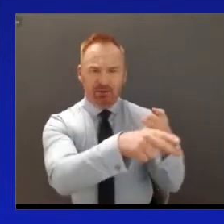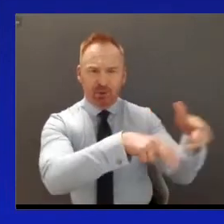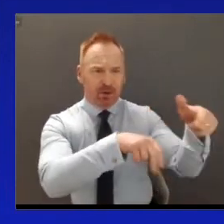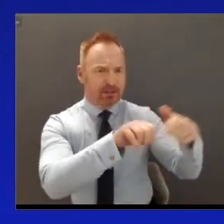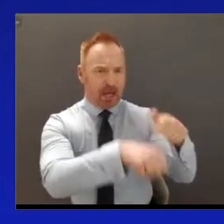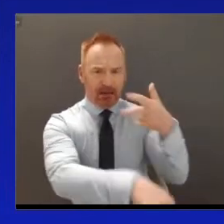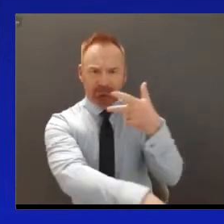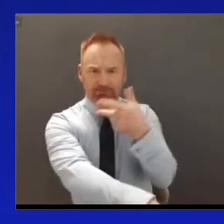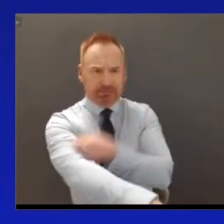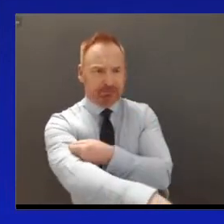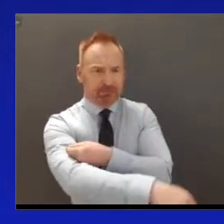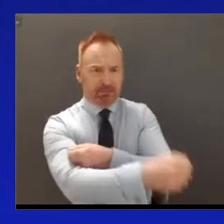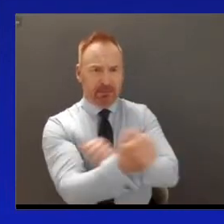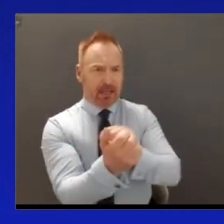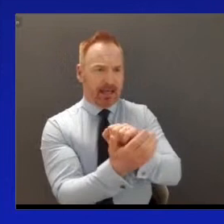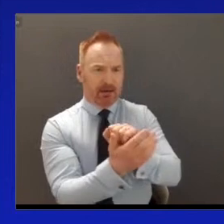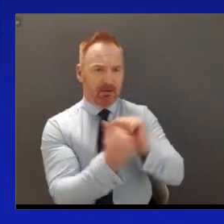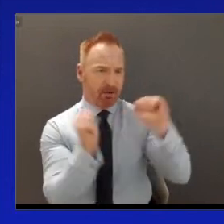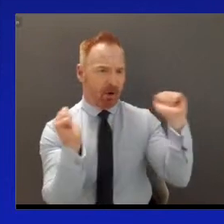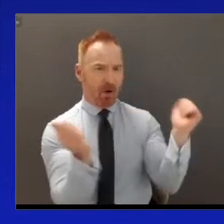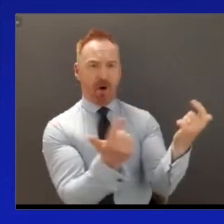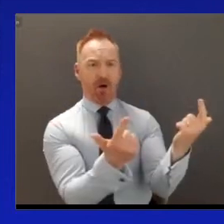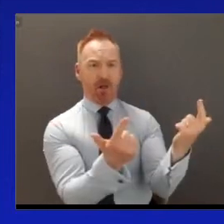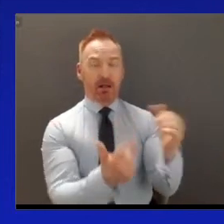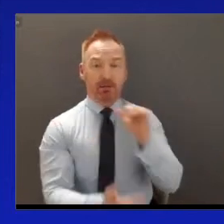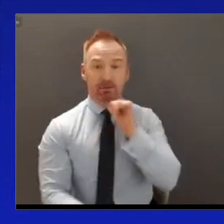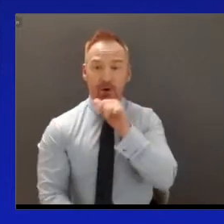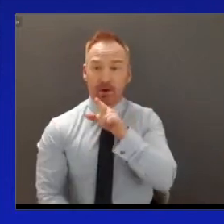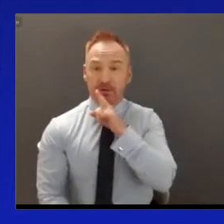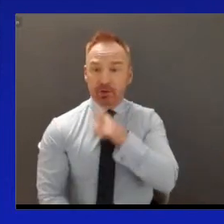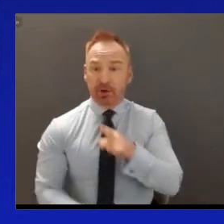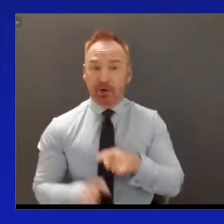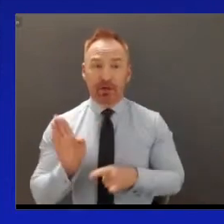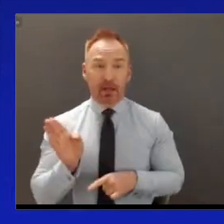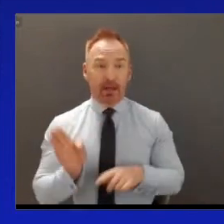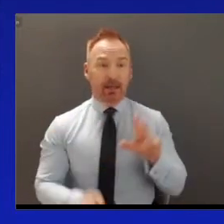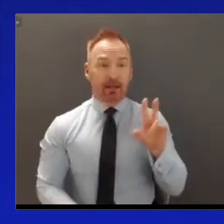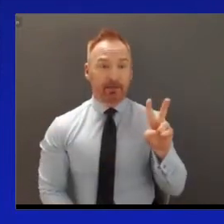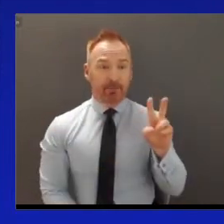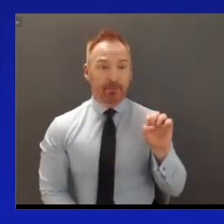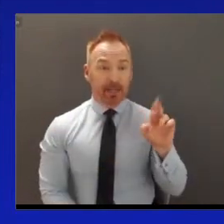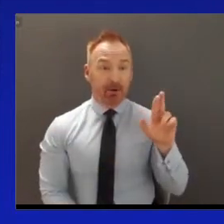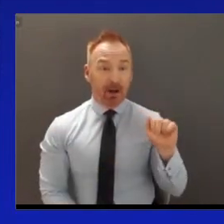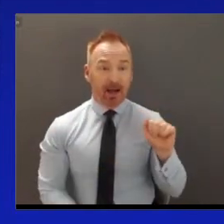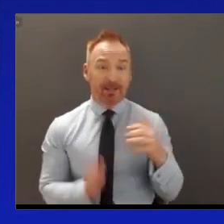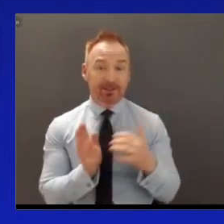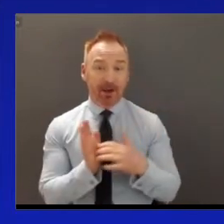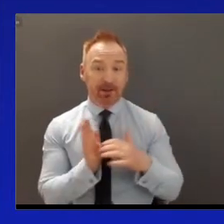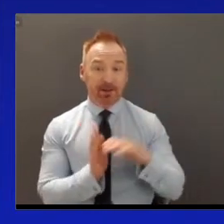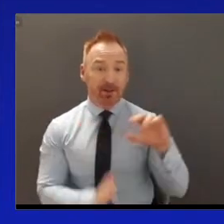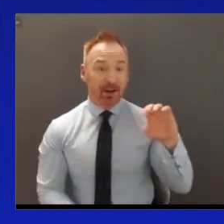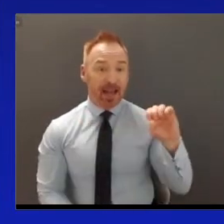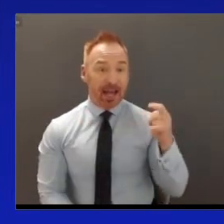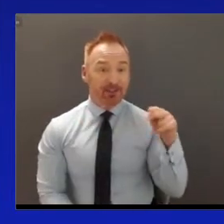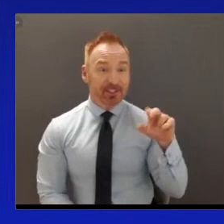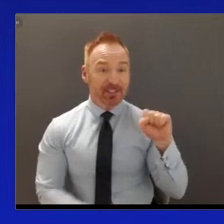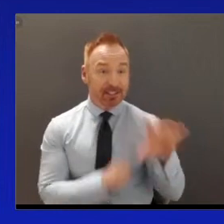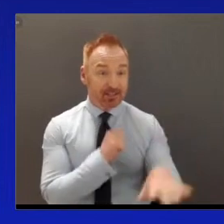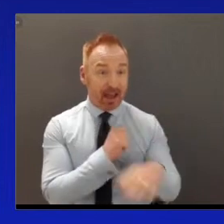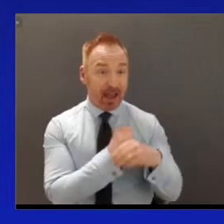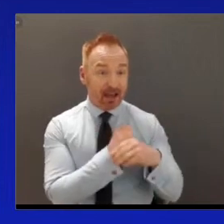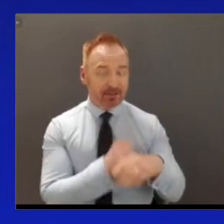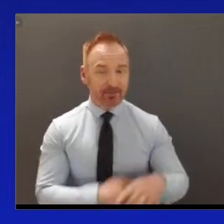I don't know, Vera, if you have anything else you wanted to add to that particular group. Just again to say, in the